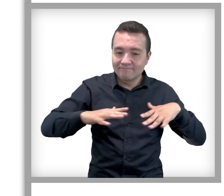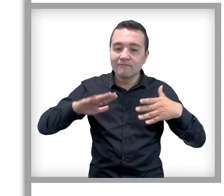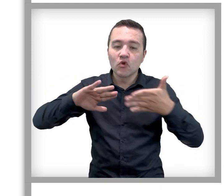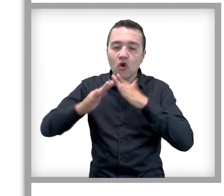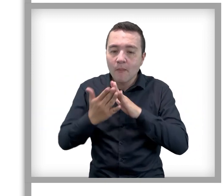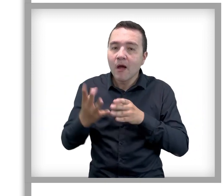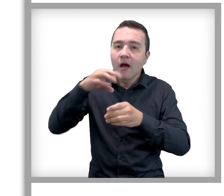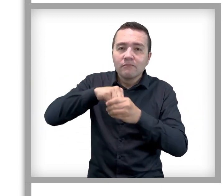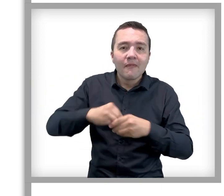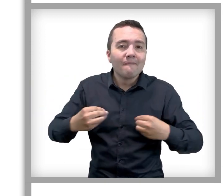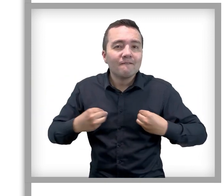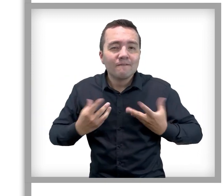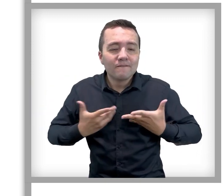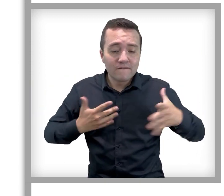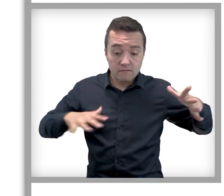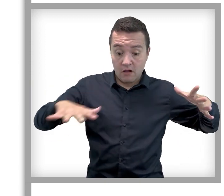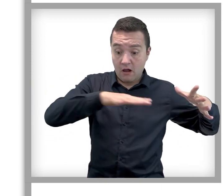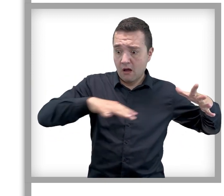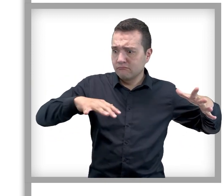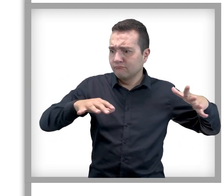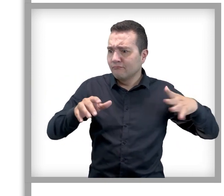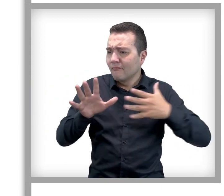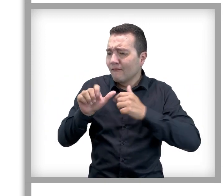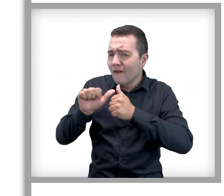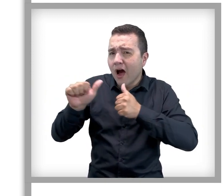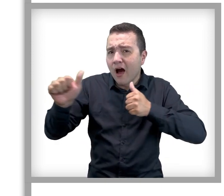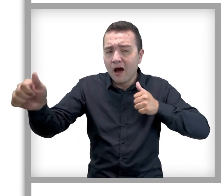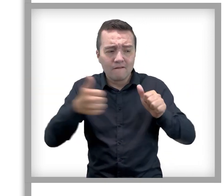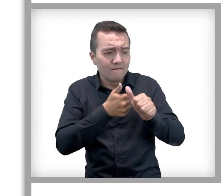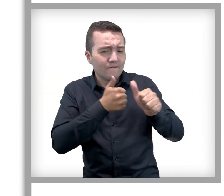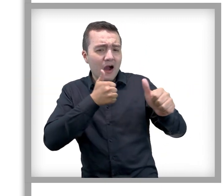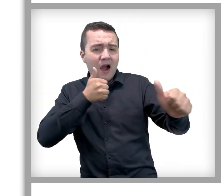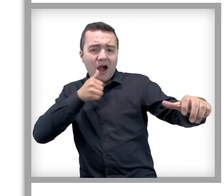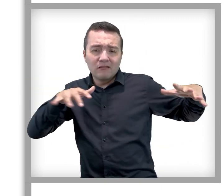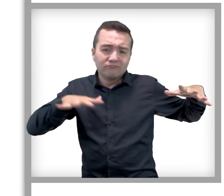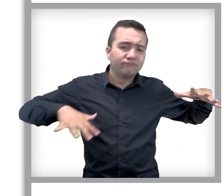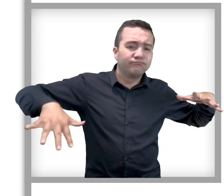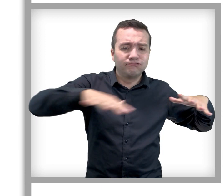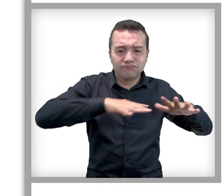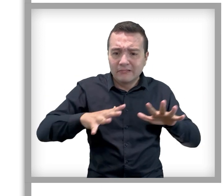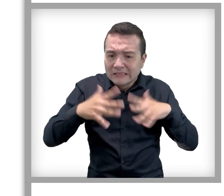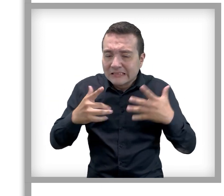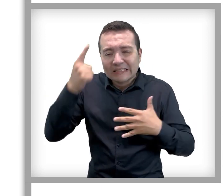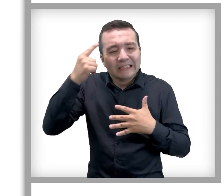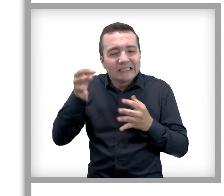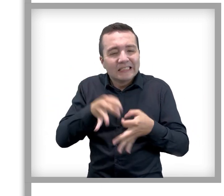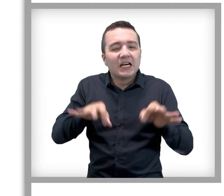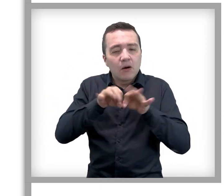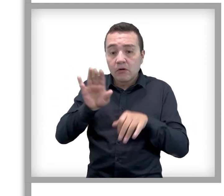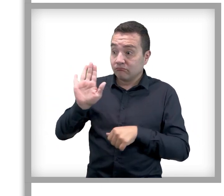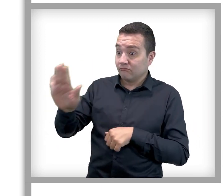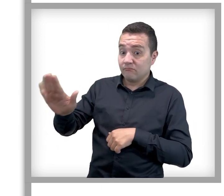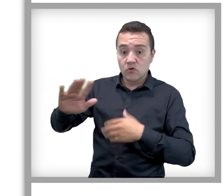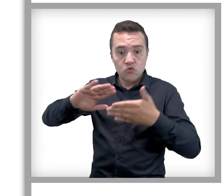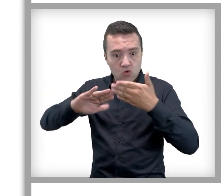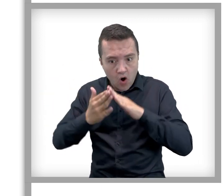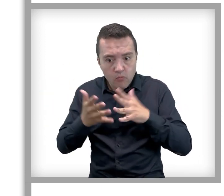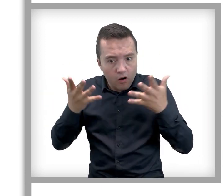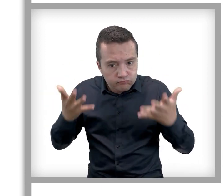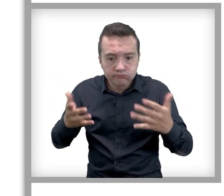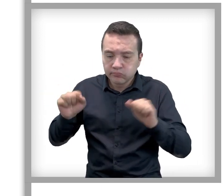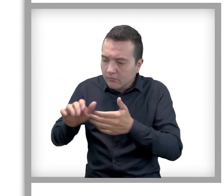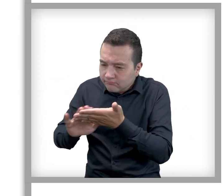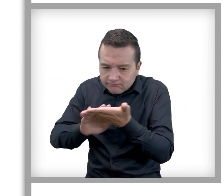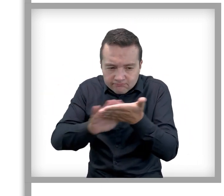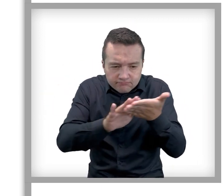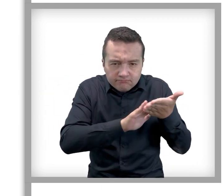is important that we recognize these communities and make the environment and terrain more accessible. Health.